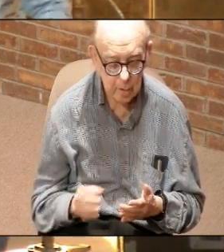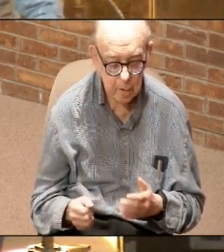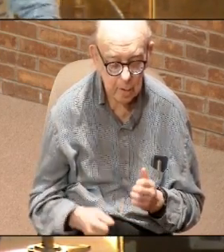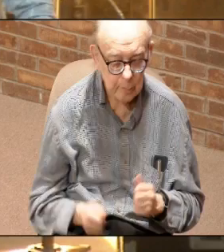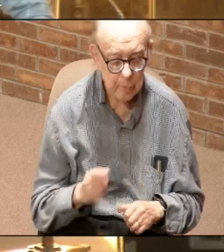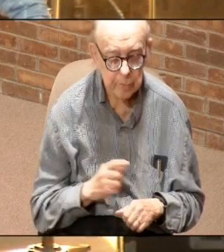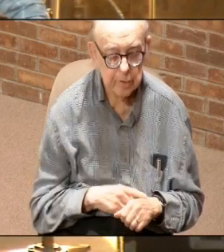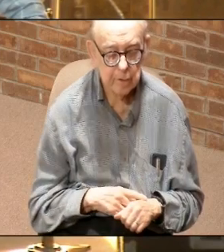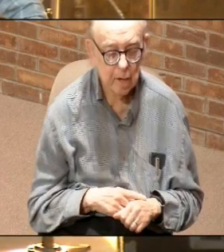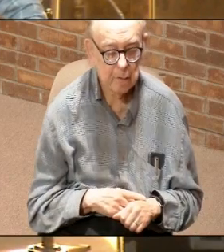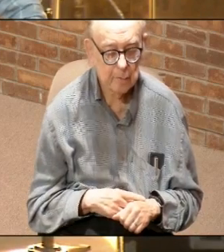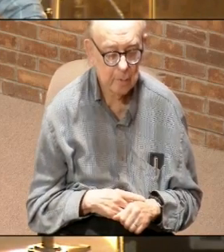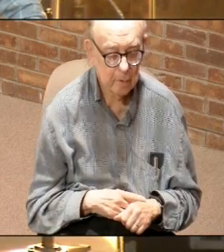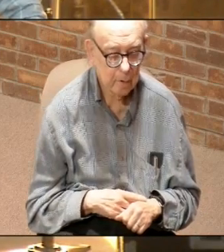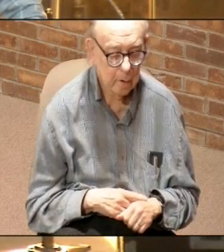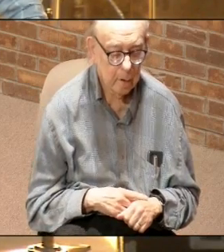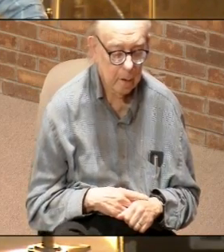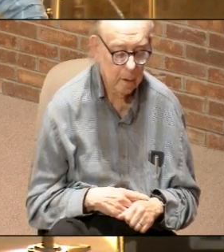of the time,